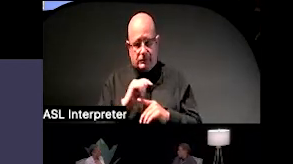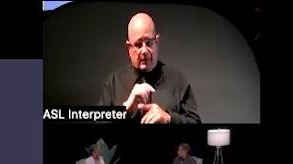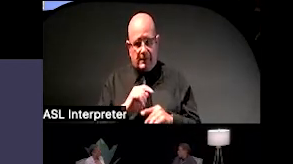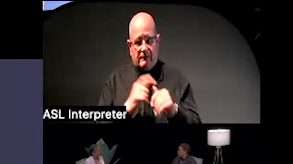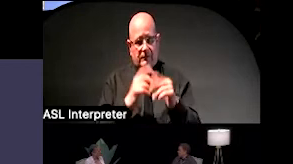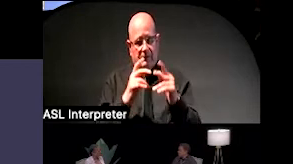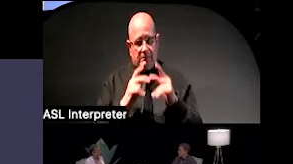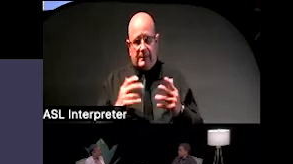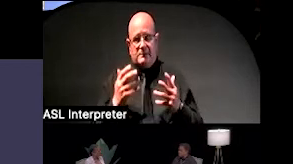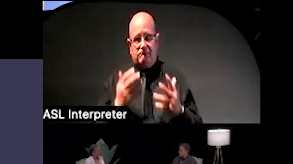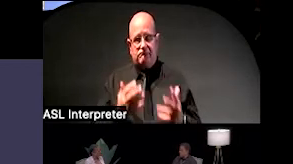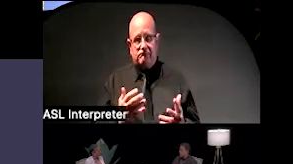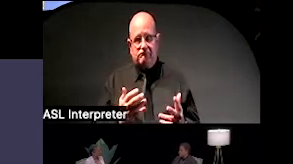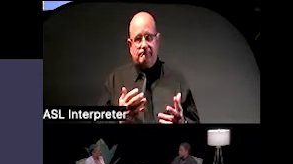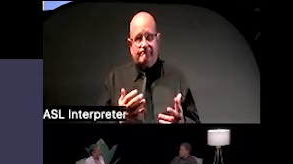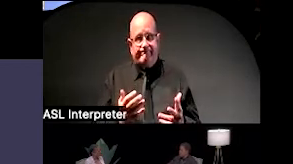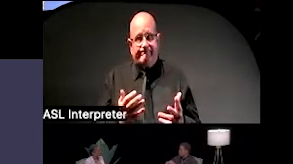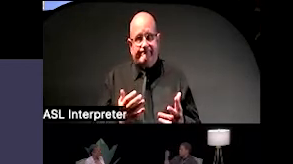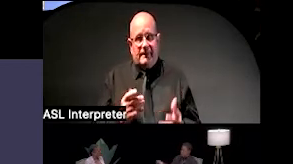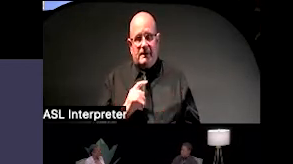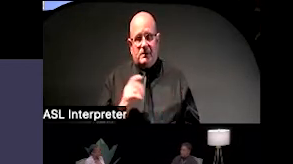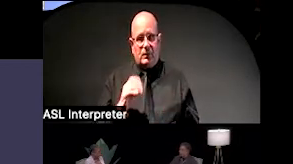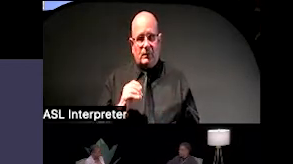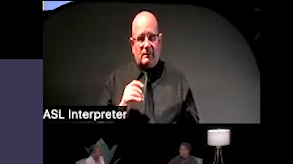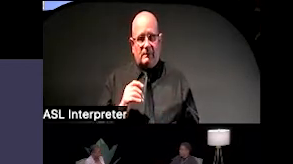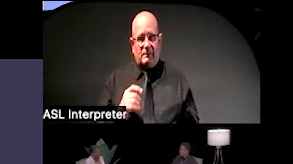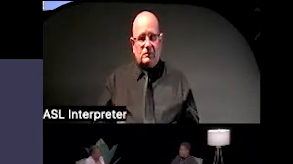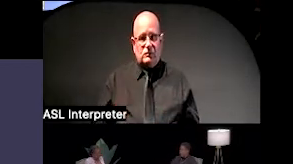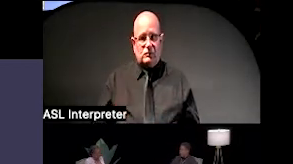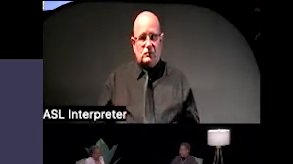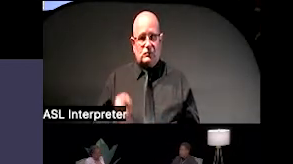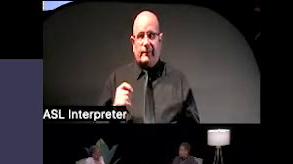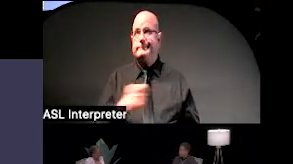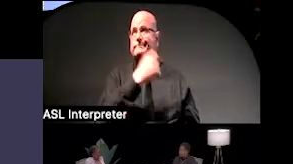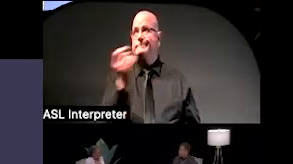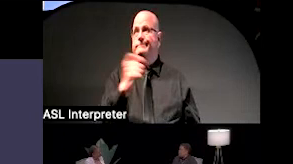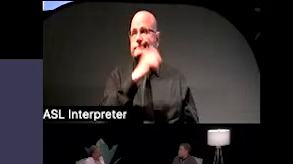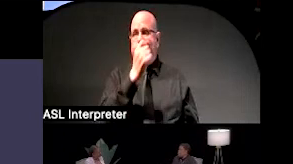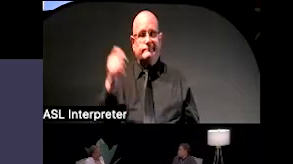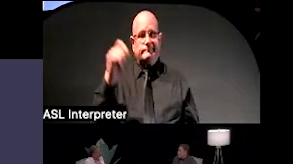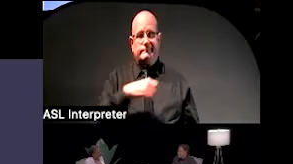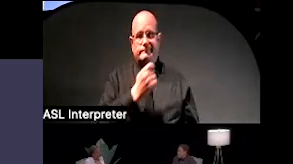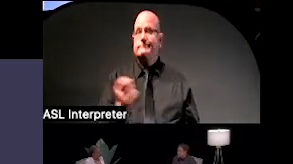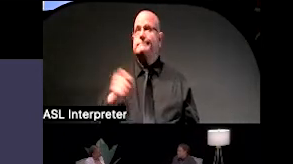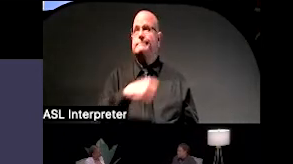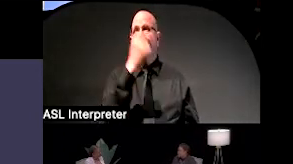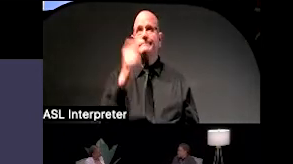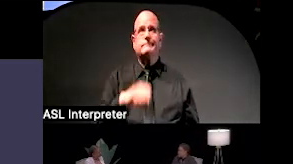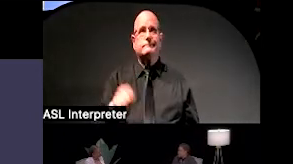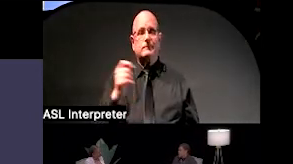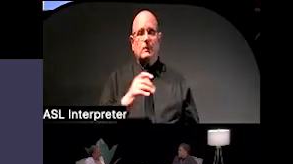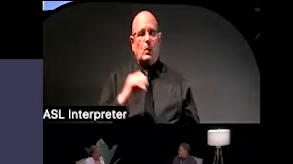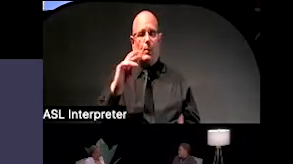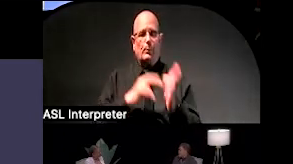how to use it, it's just as if Zorro is just taking, and just swinging it around and have nothing to do,